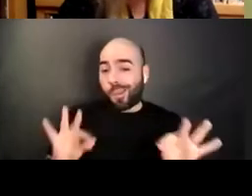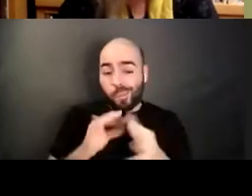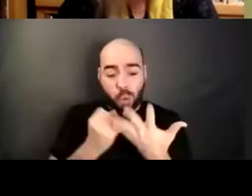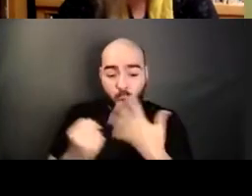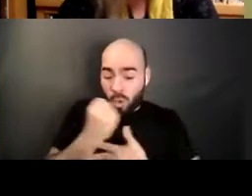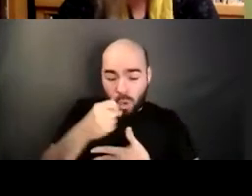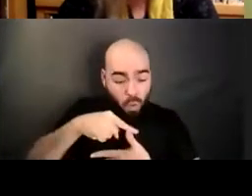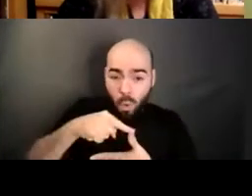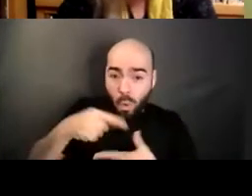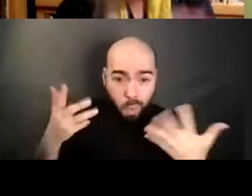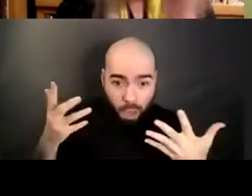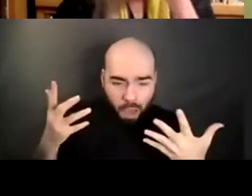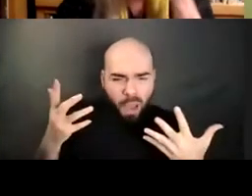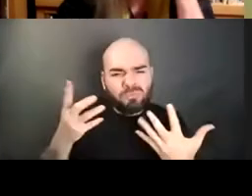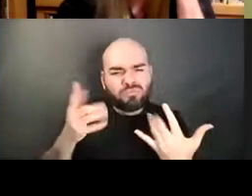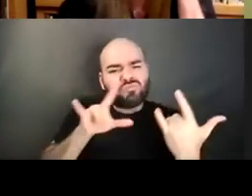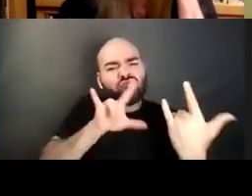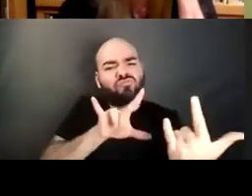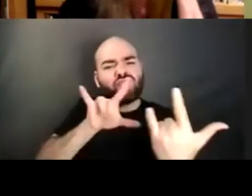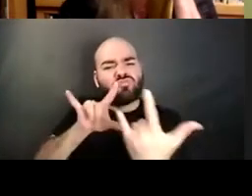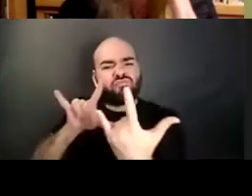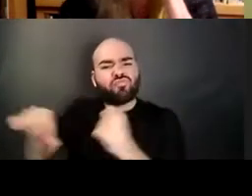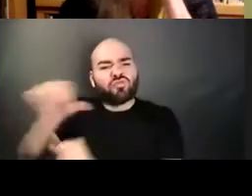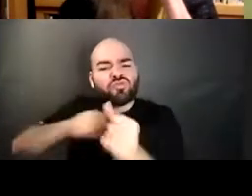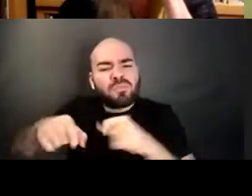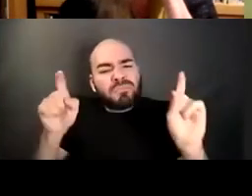other, support each other.